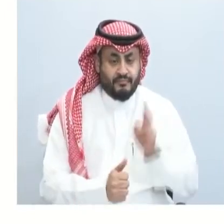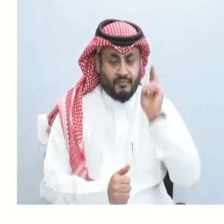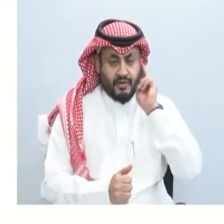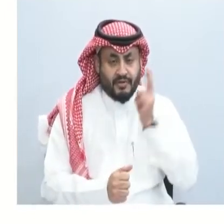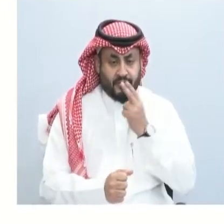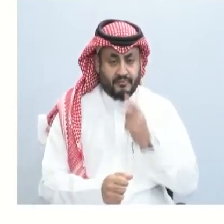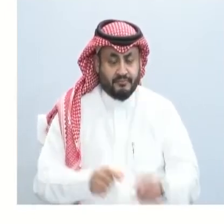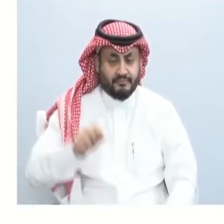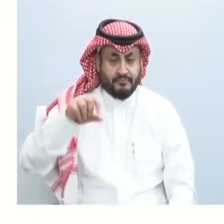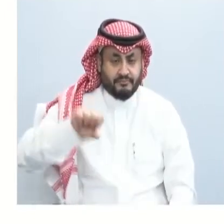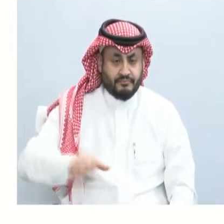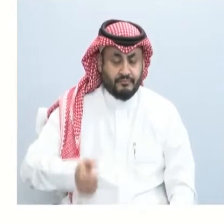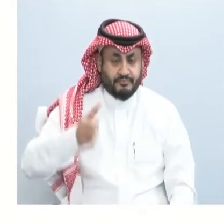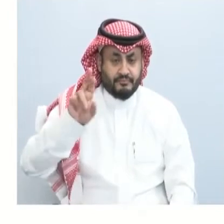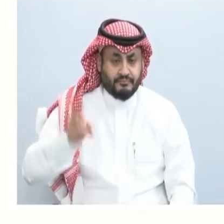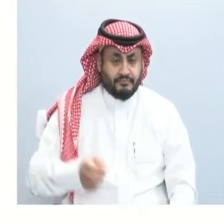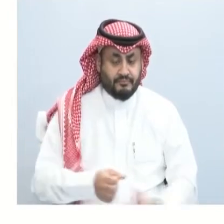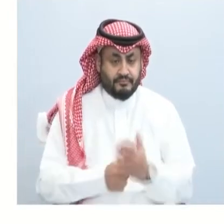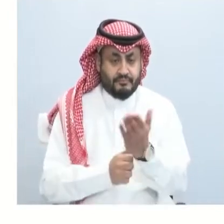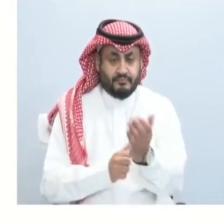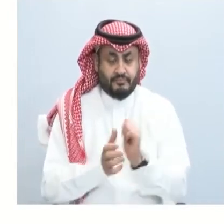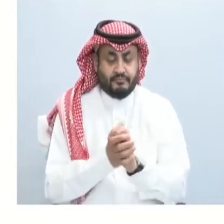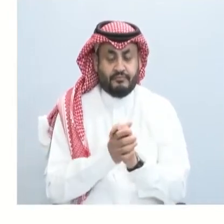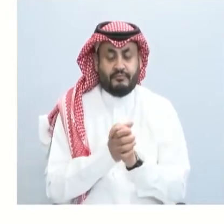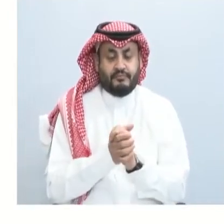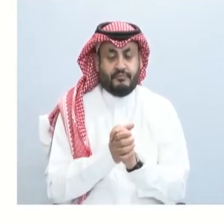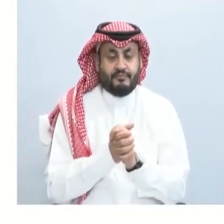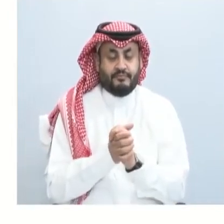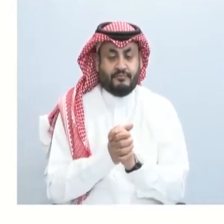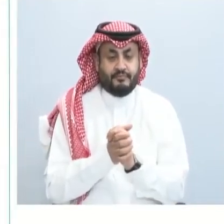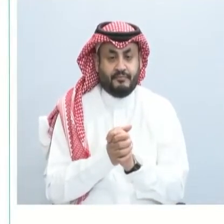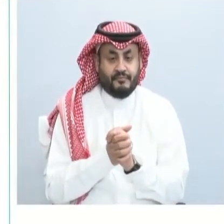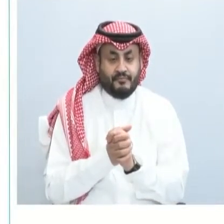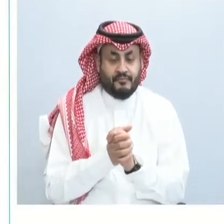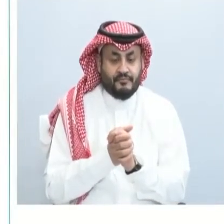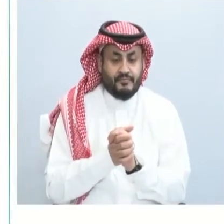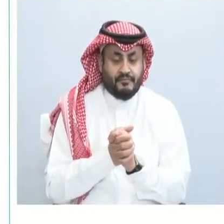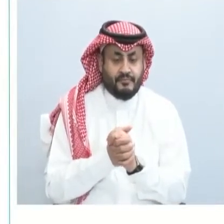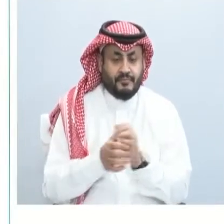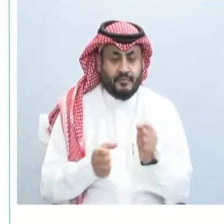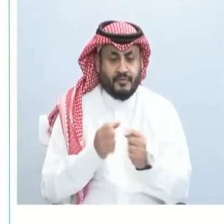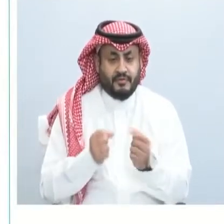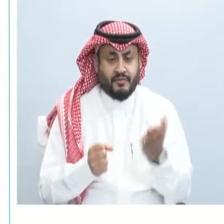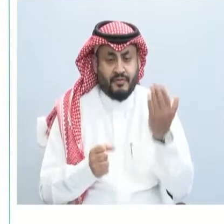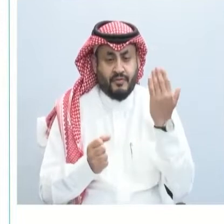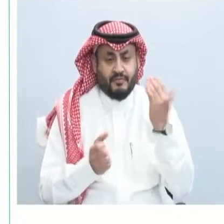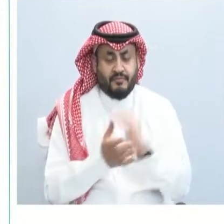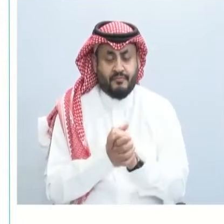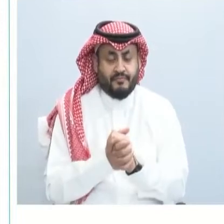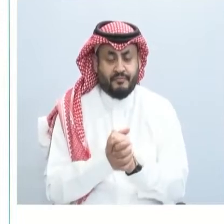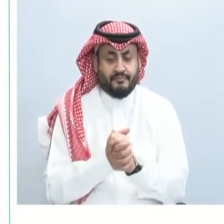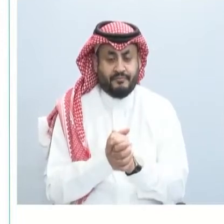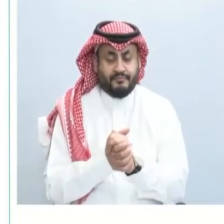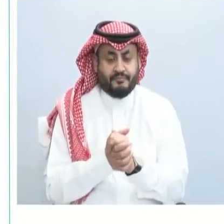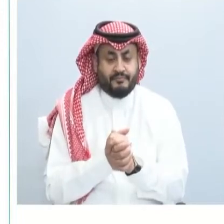Harbi, and the sign language by Mr. Fawaz Al-Aqil. So let's begin. Quick revision in our last lesson. In